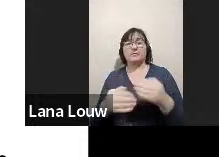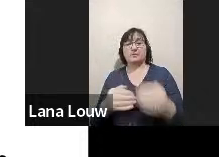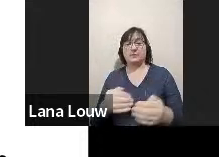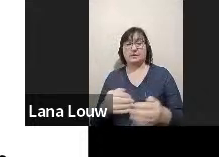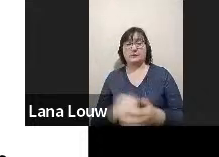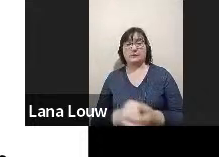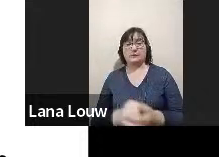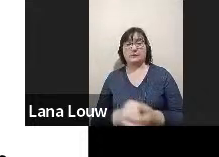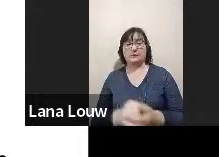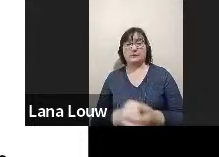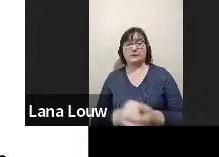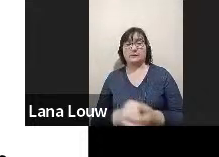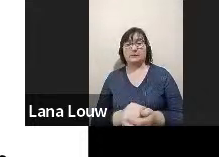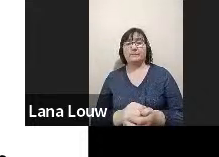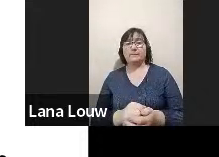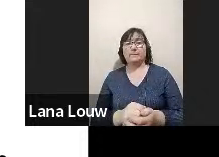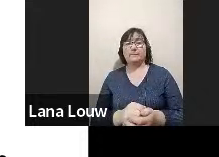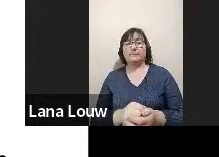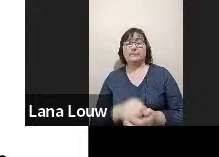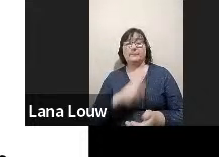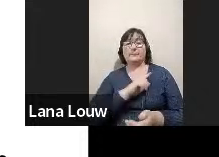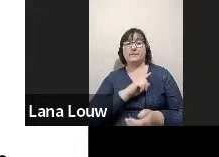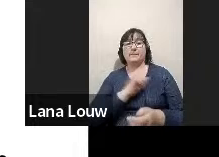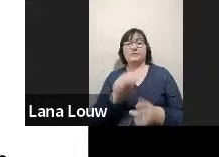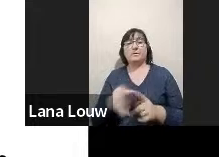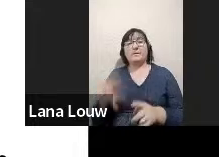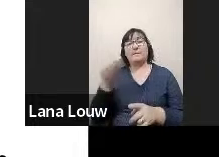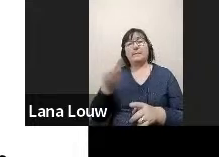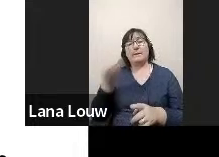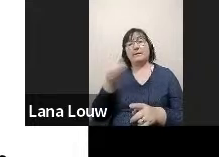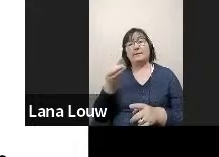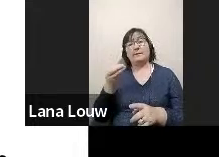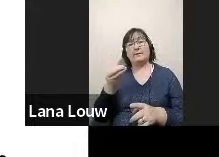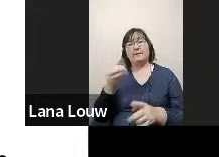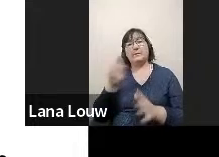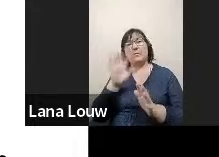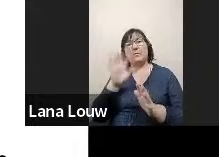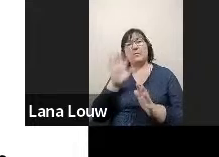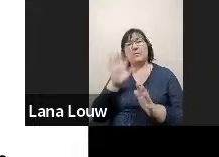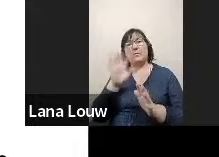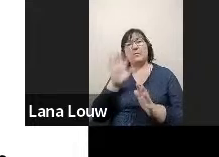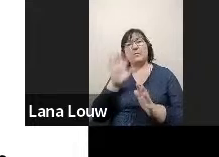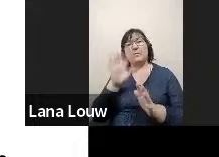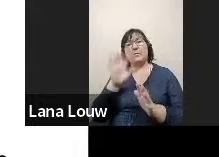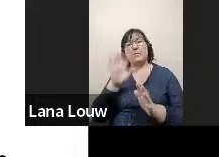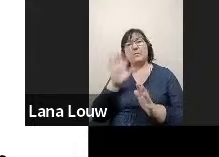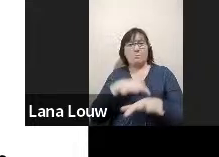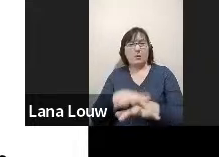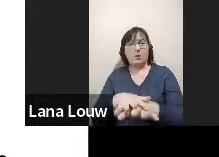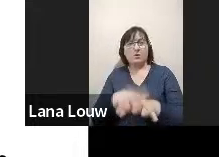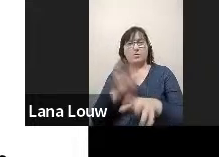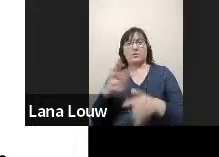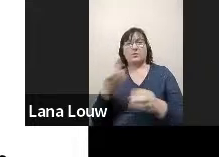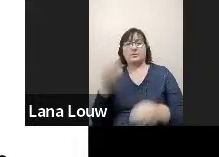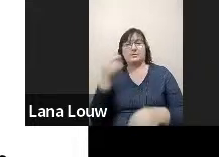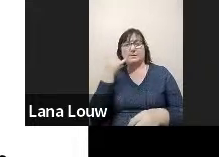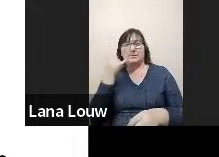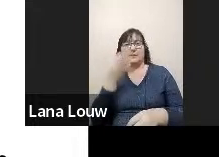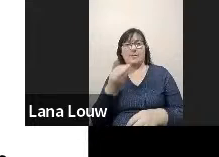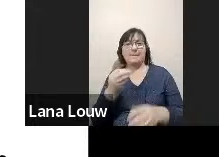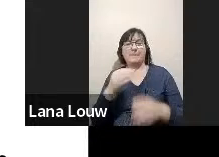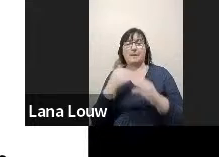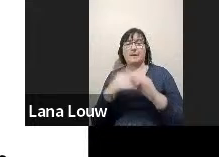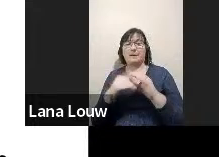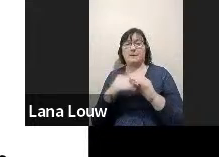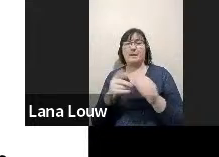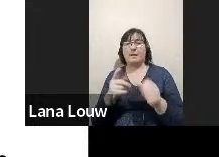because you've updated the details of the registered representative, you merge, you've got cell phone number, you've got the email address. Okay, once you